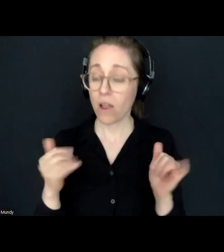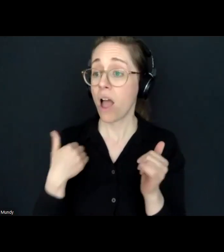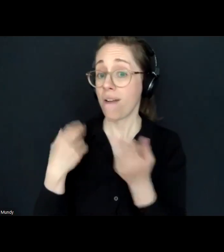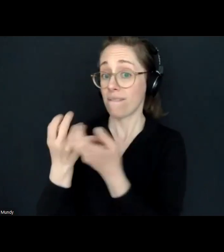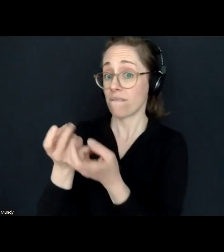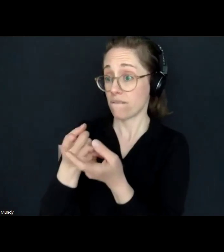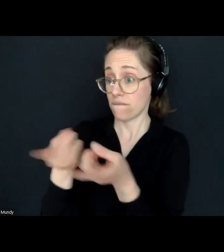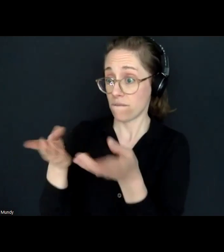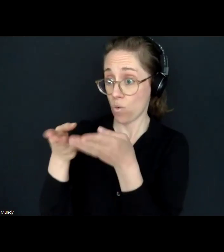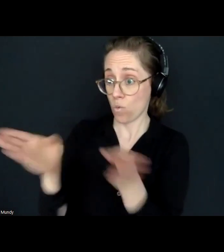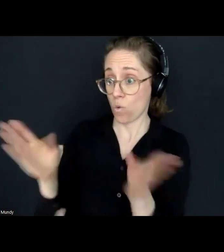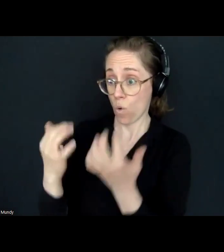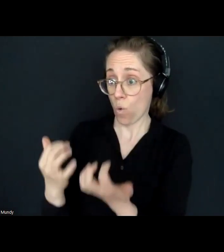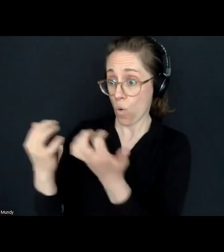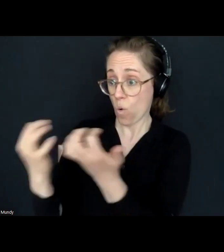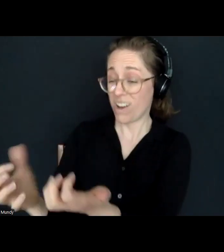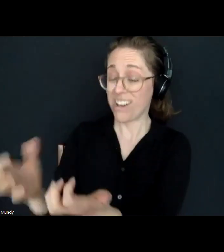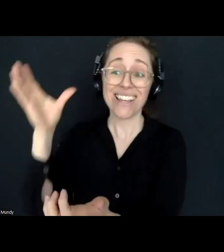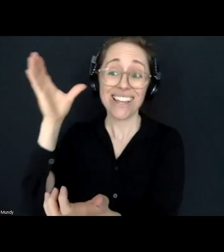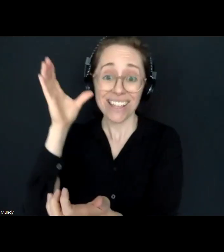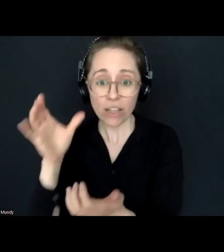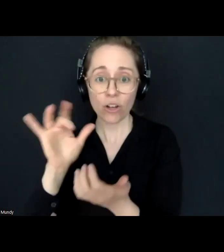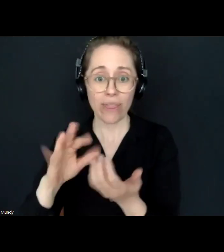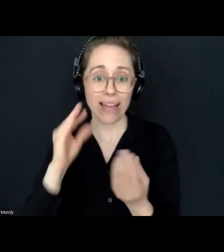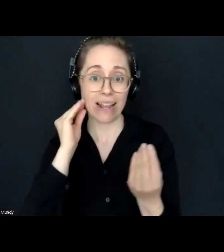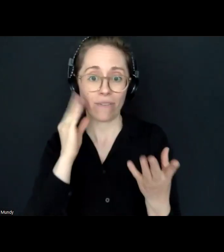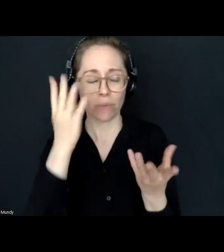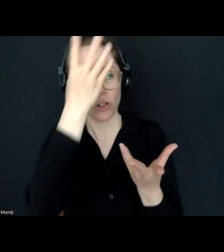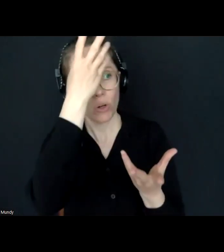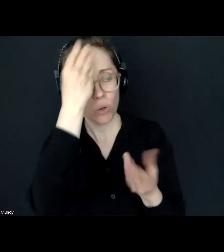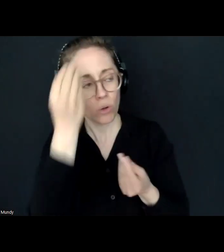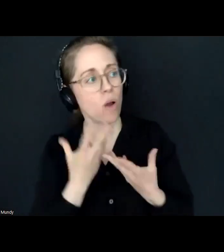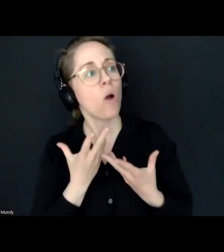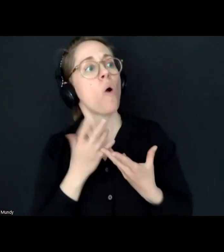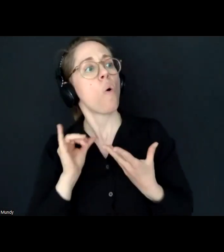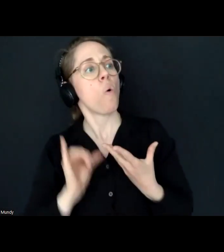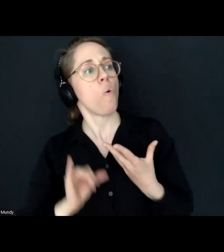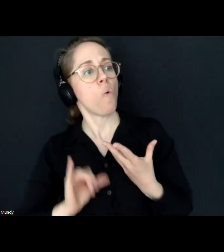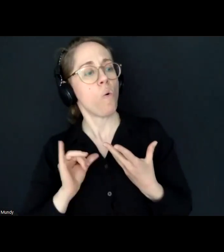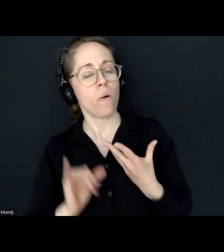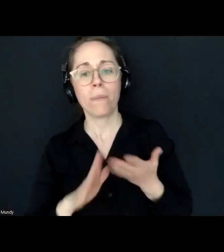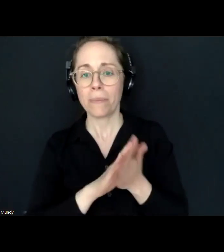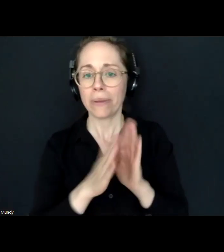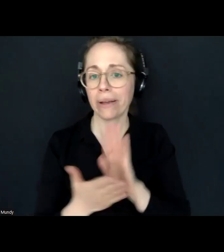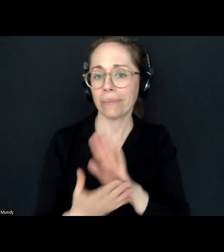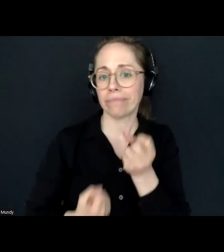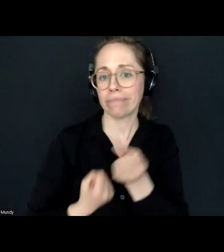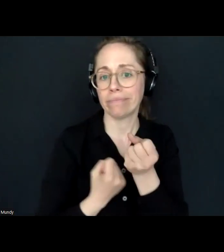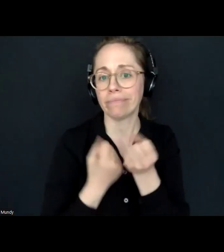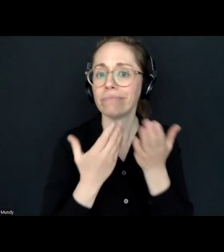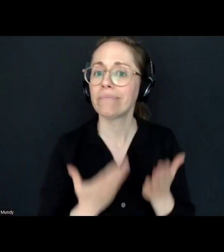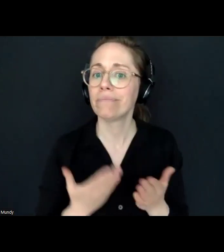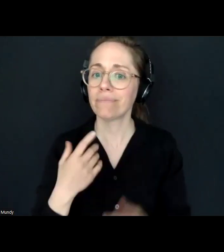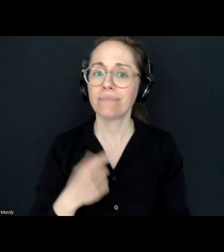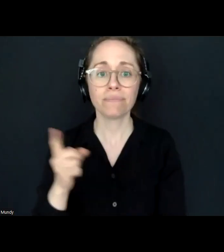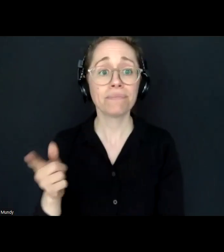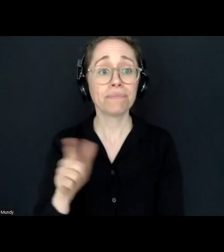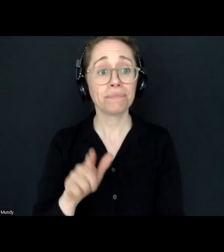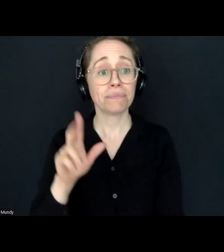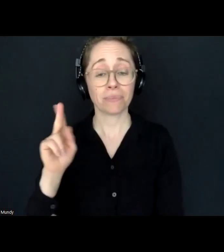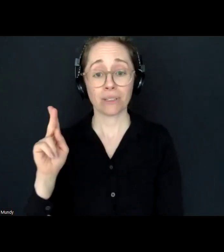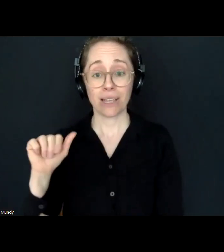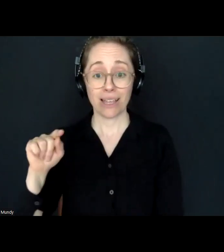understand this information, so they can also become champions in this space. Hi, Kathleen. Hi, thank you, Jackie. I